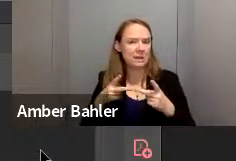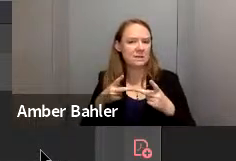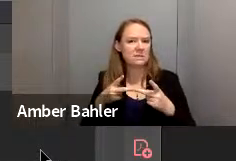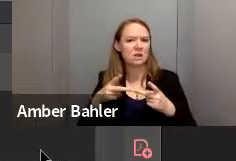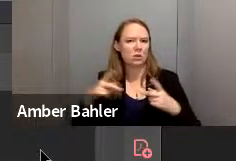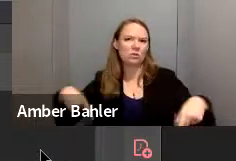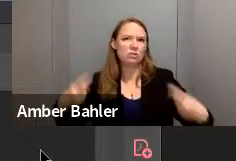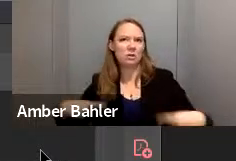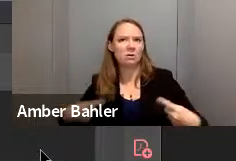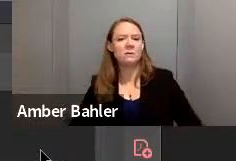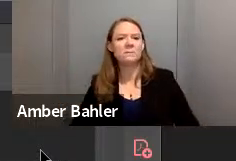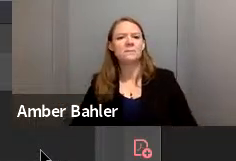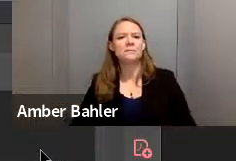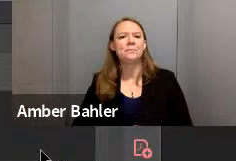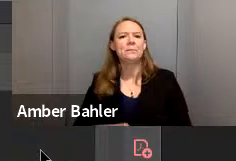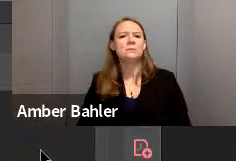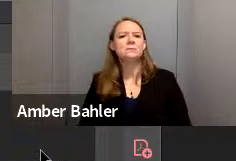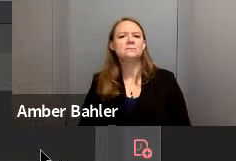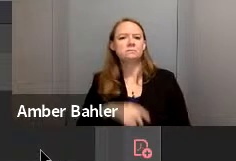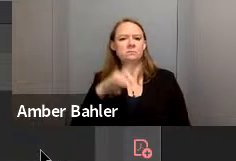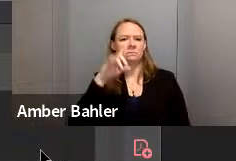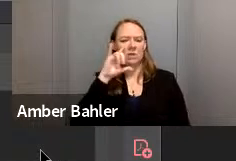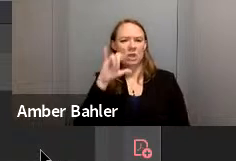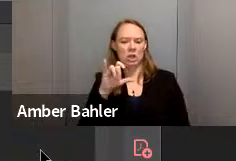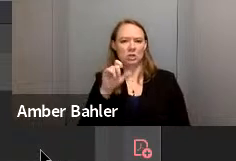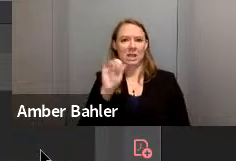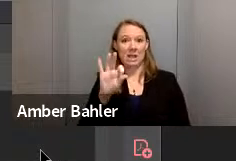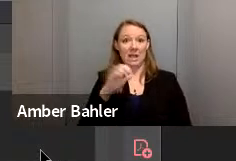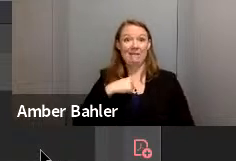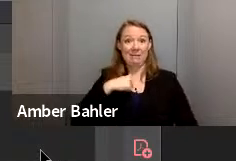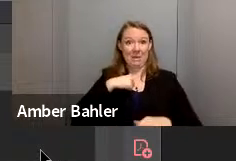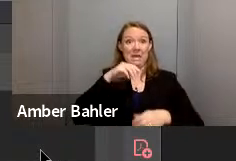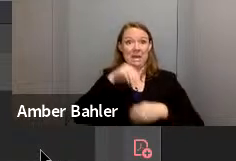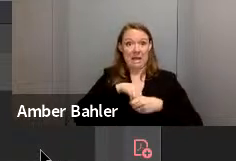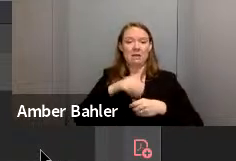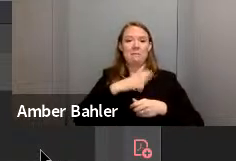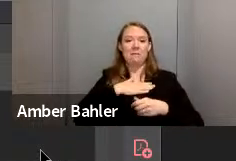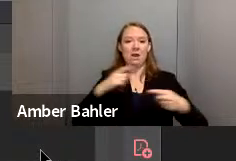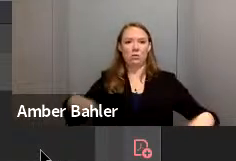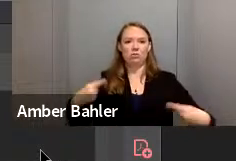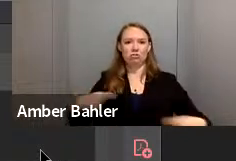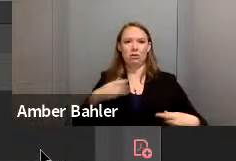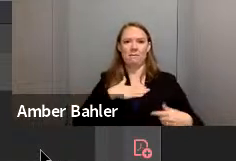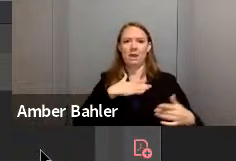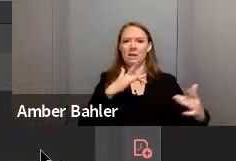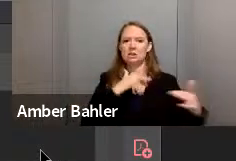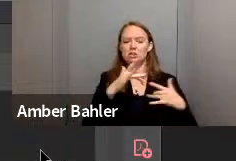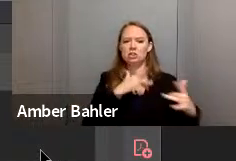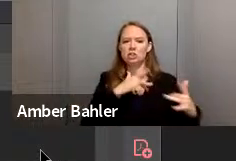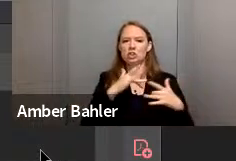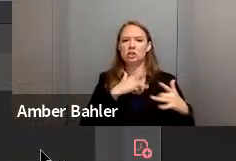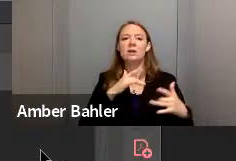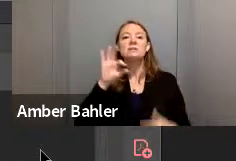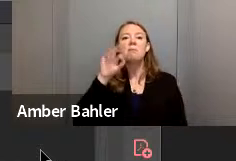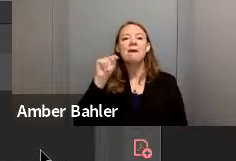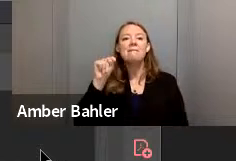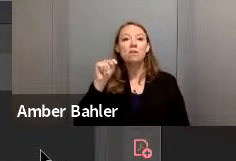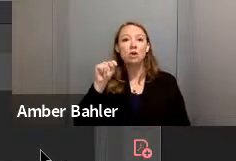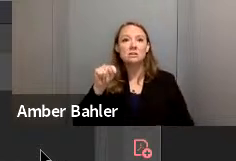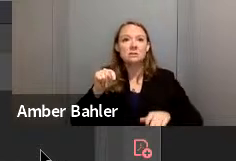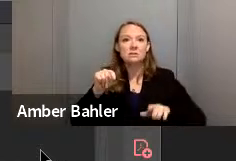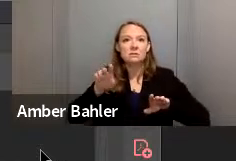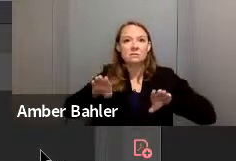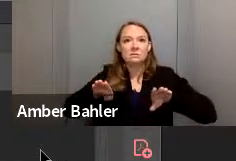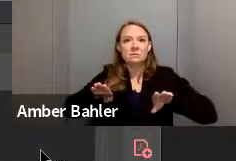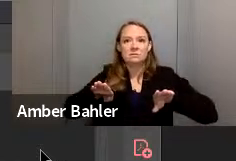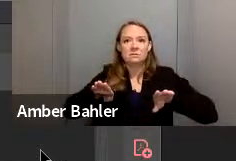I'm placing myself in my wheelchair, one of the concerns I have is my foot pedals because they stick out